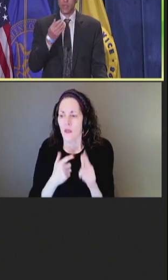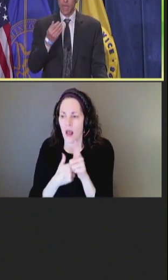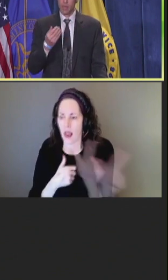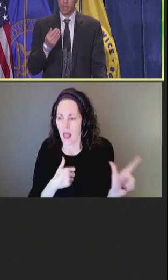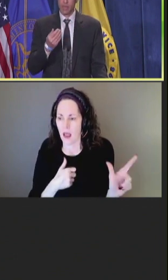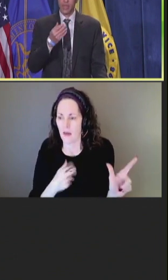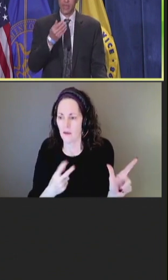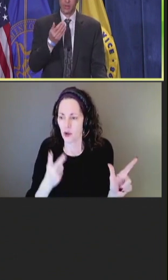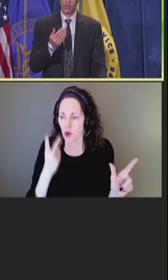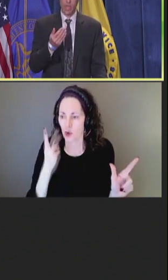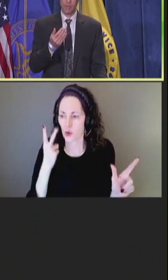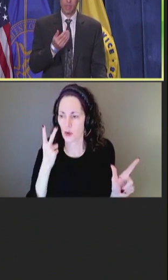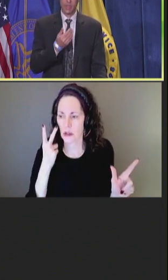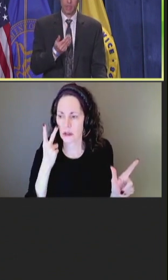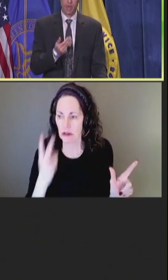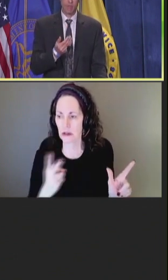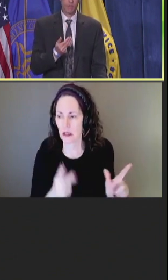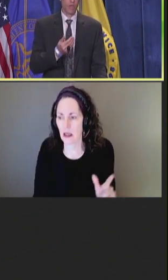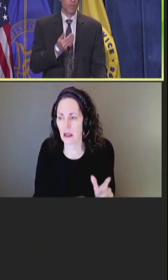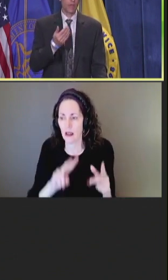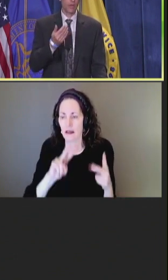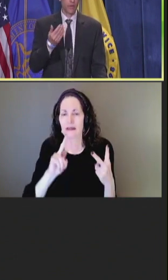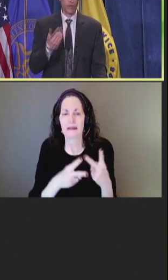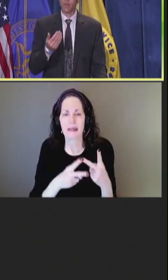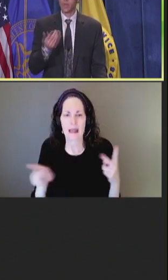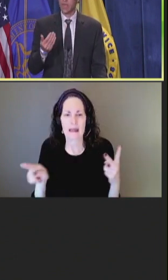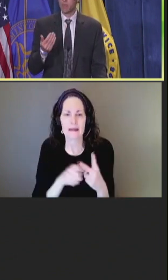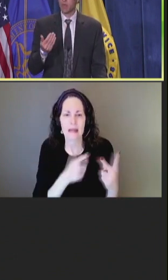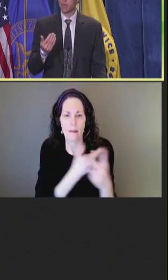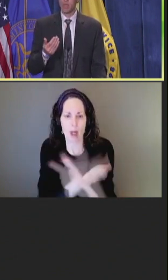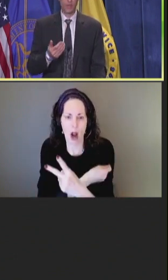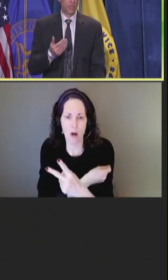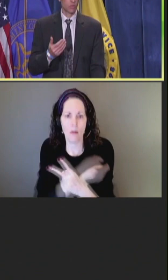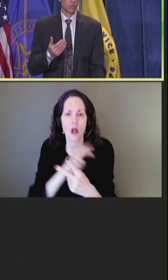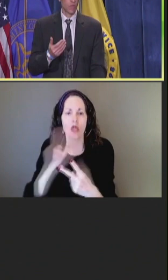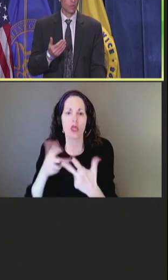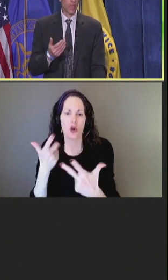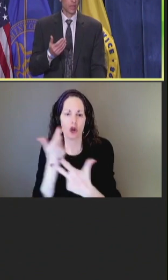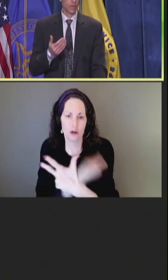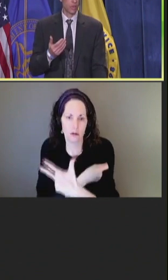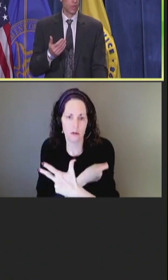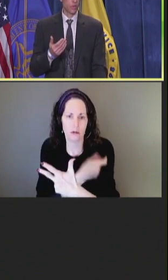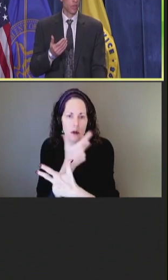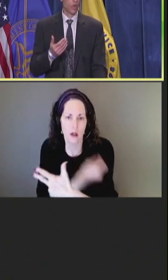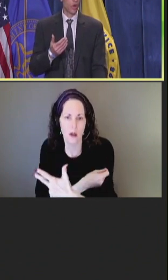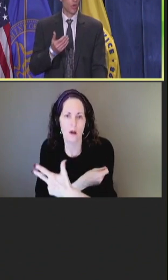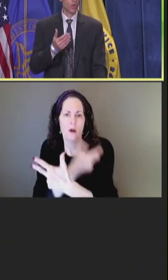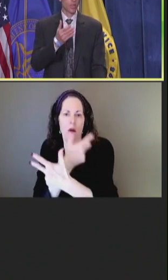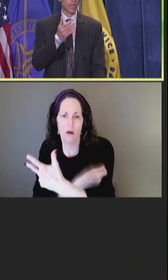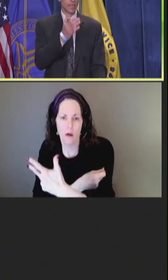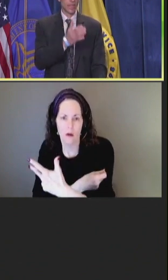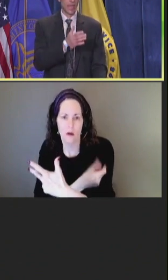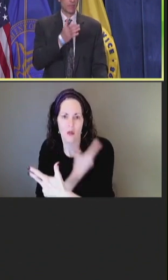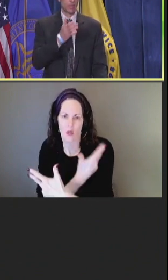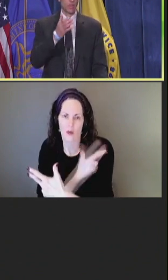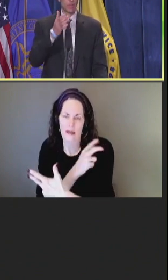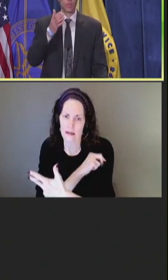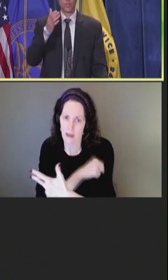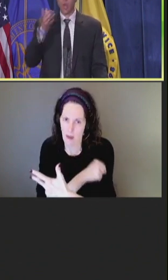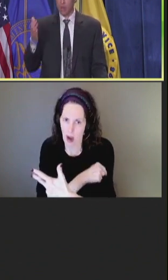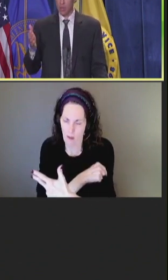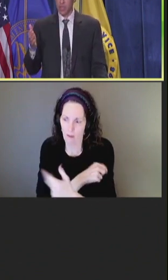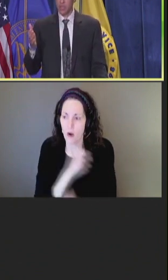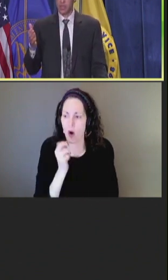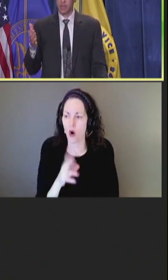boost happening, the 2nd dose happening in the same arm, followed by a 3rd in the same arm. That's one way that you could do it. Or you could say same